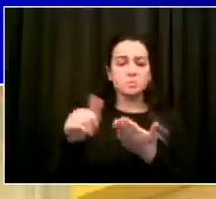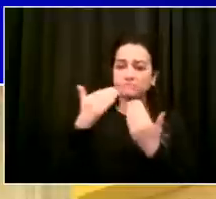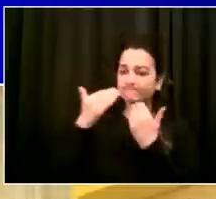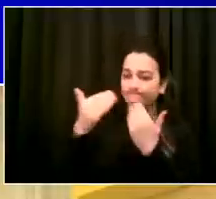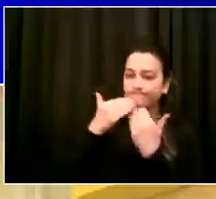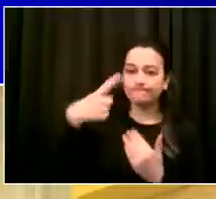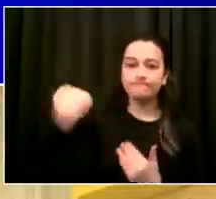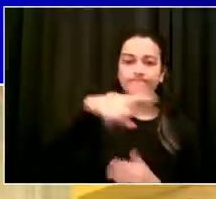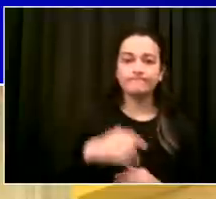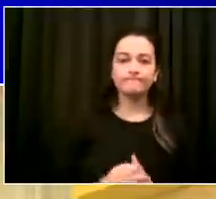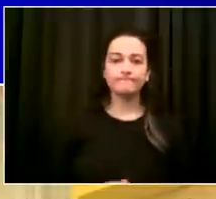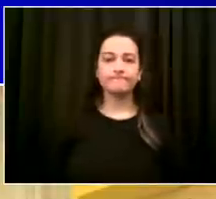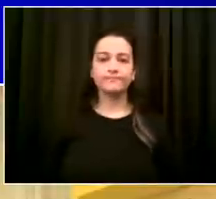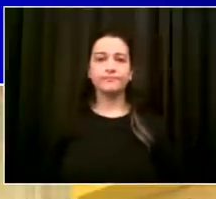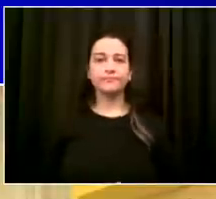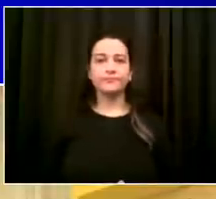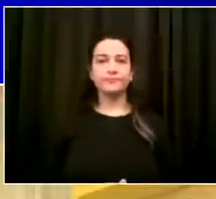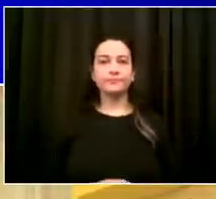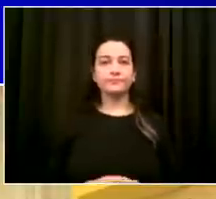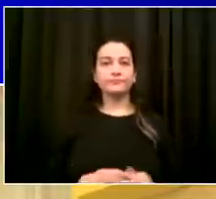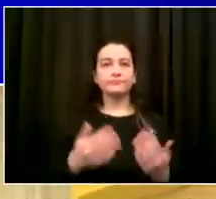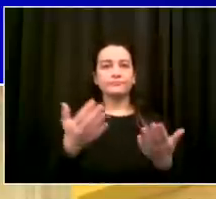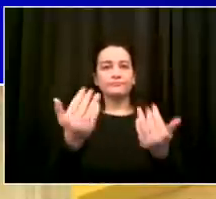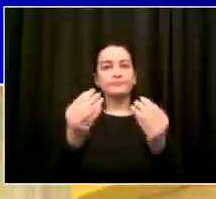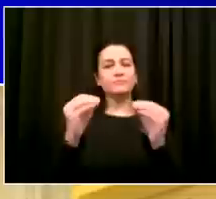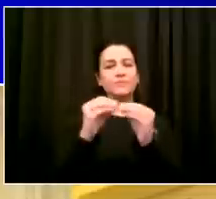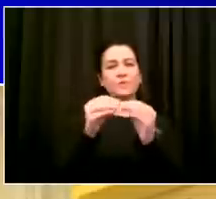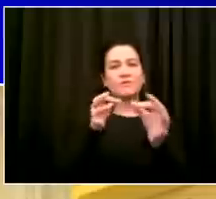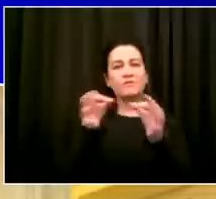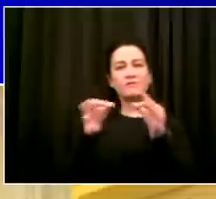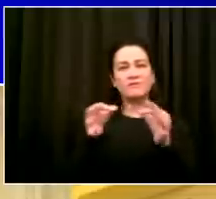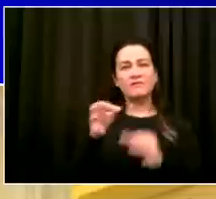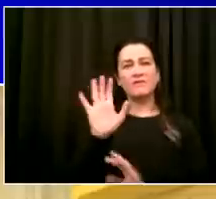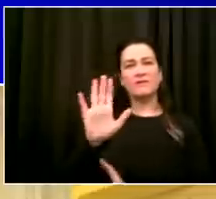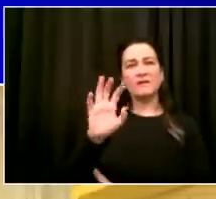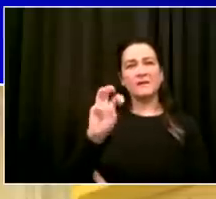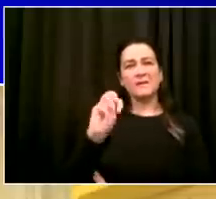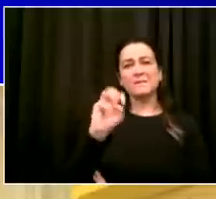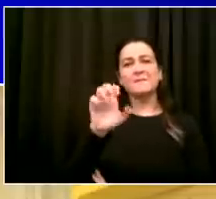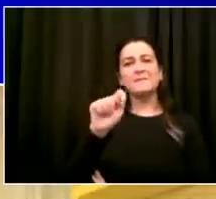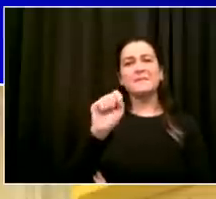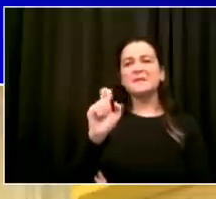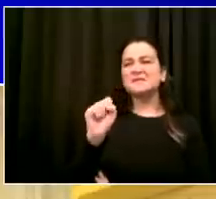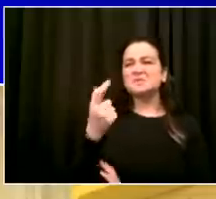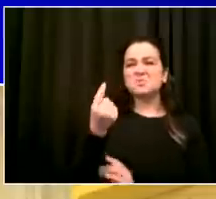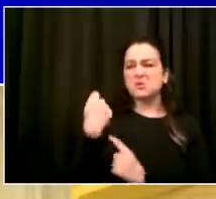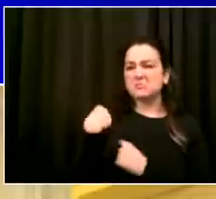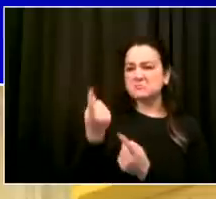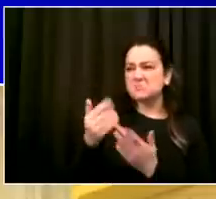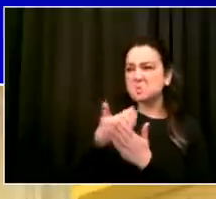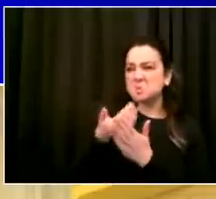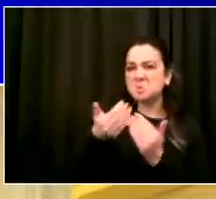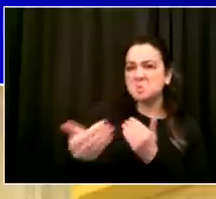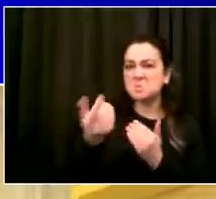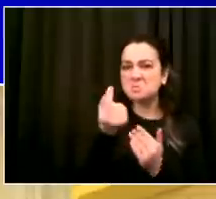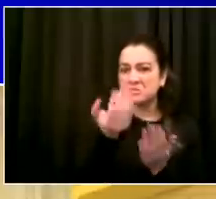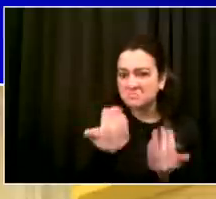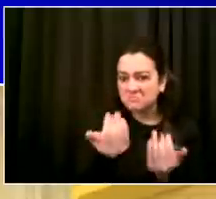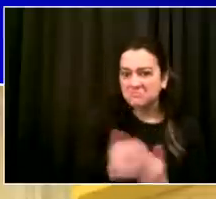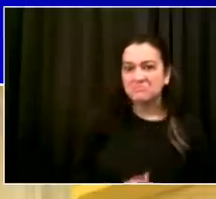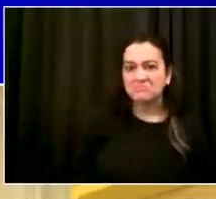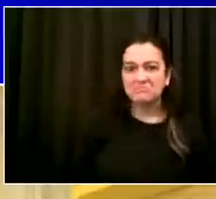some of that with all New Yorkers. Well, you know, like I said, we're excited to, you know, be a part of the